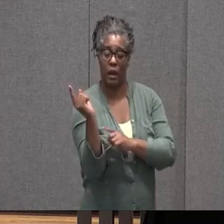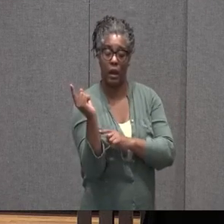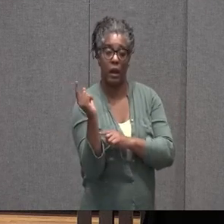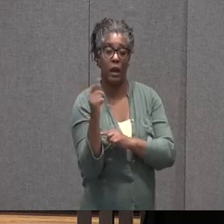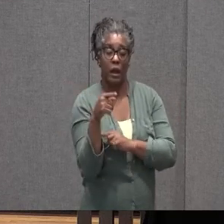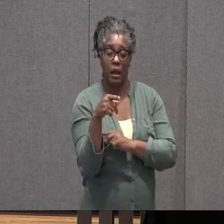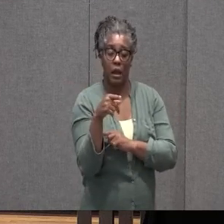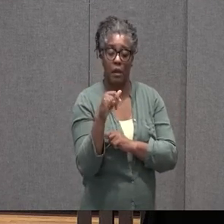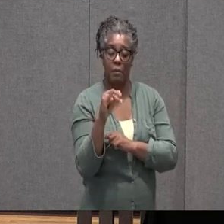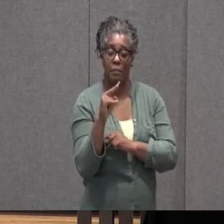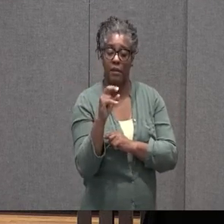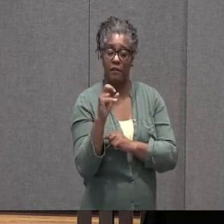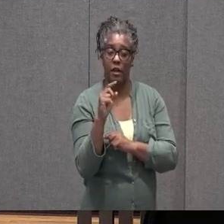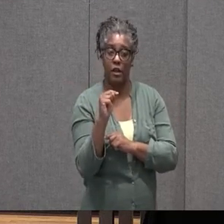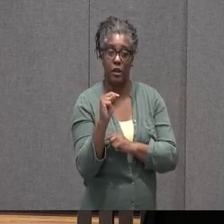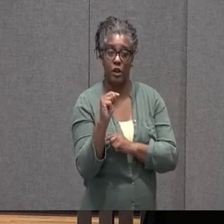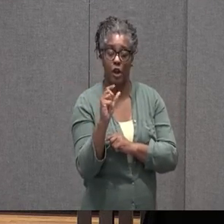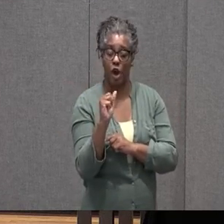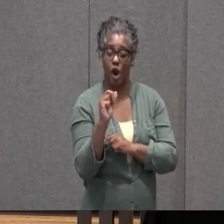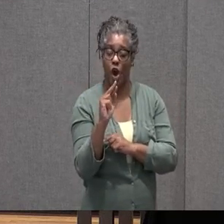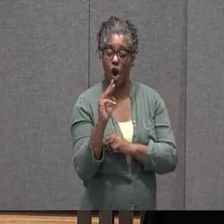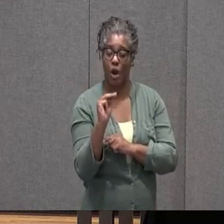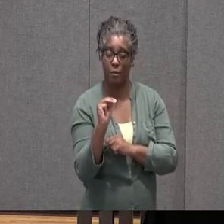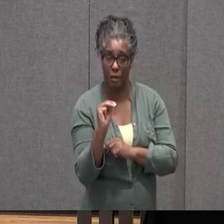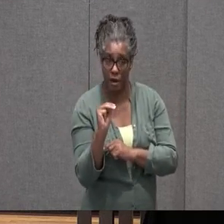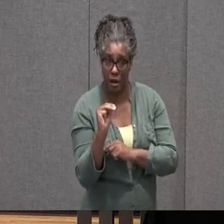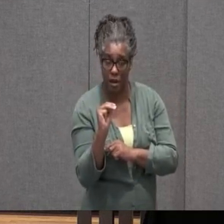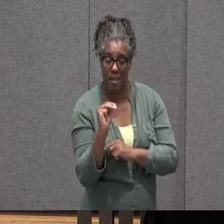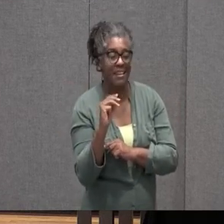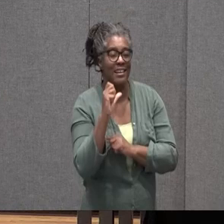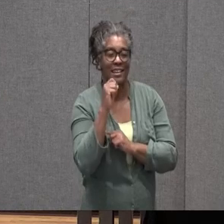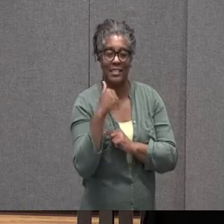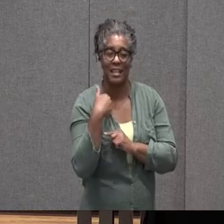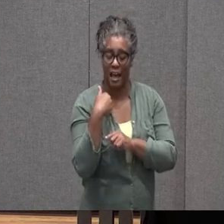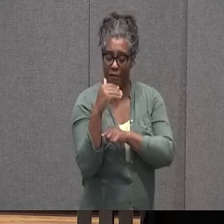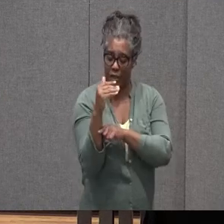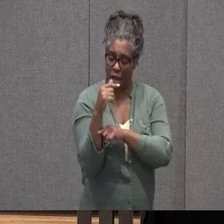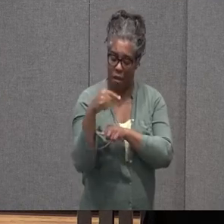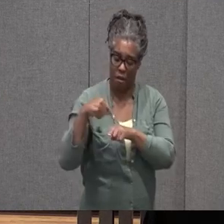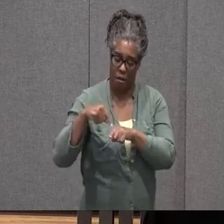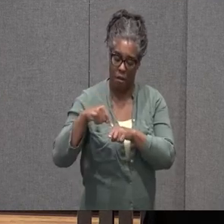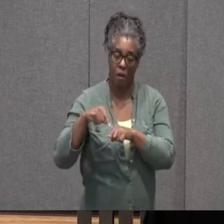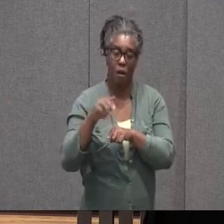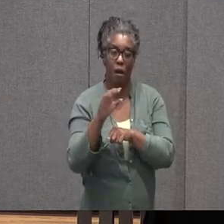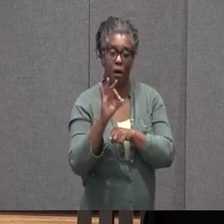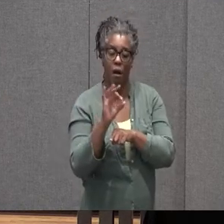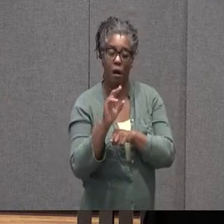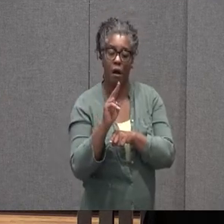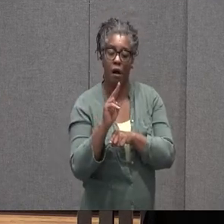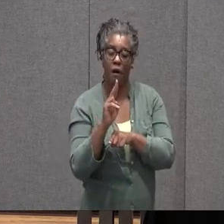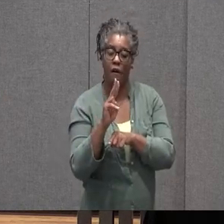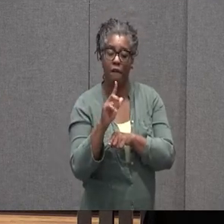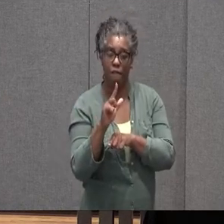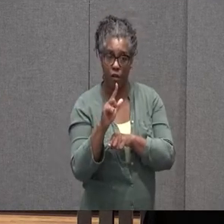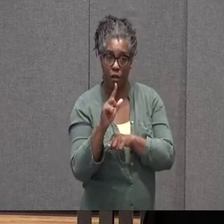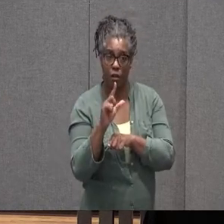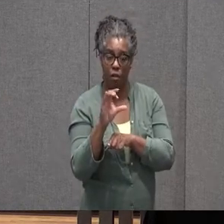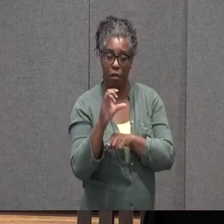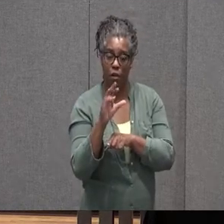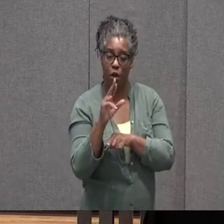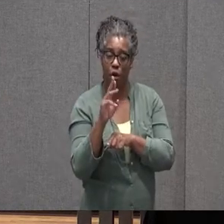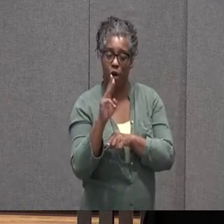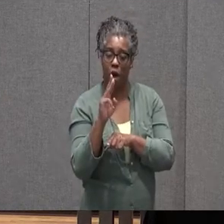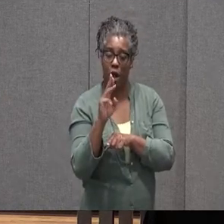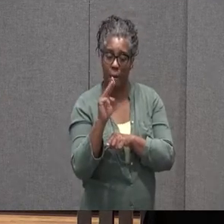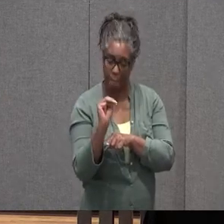it bigger, bigger. So what I did, and this, I'm not happy with this, but